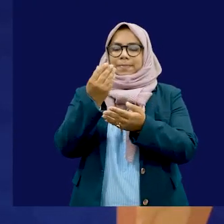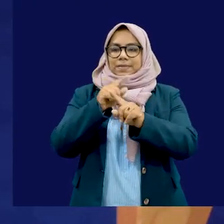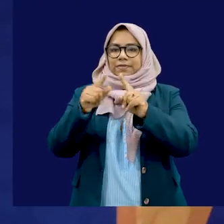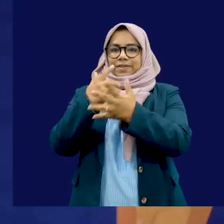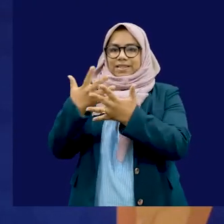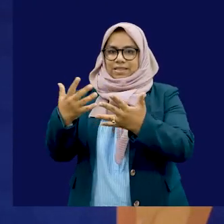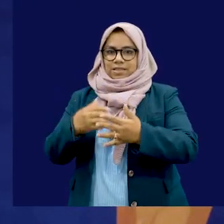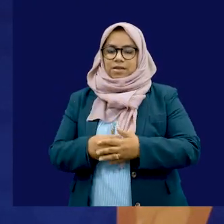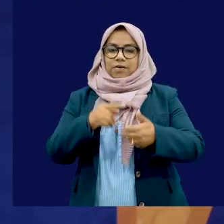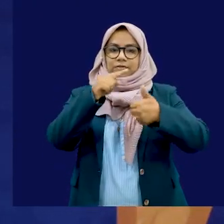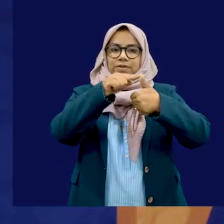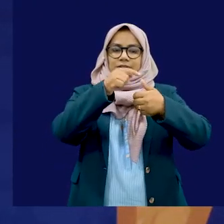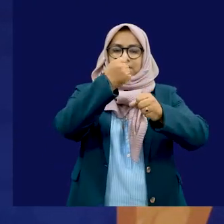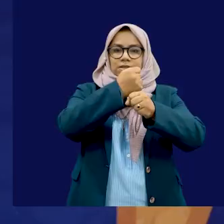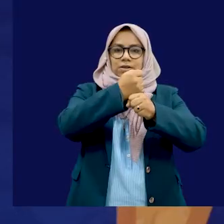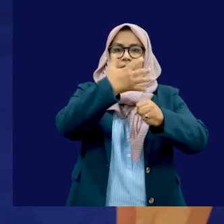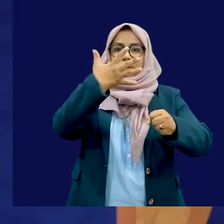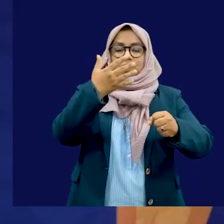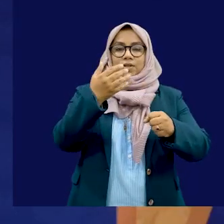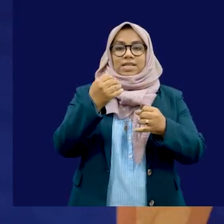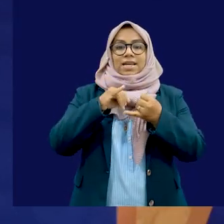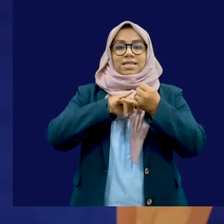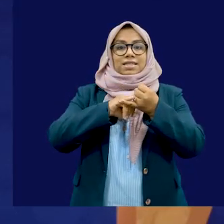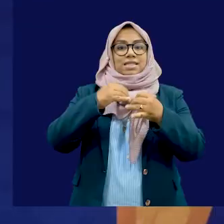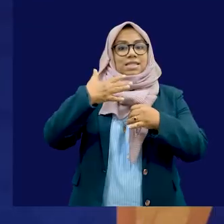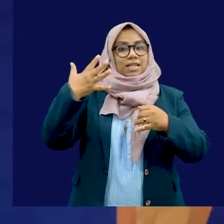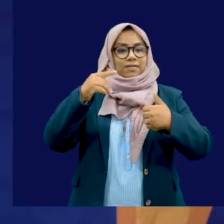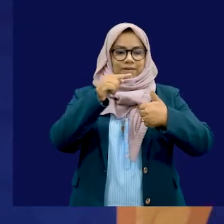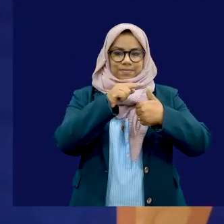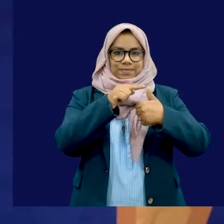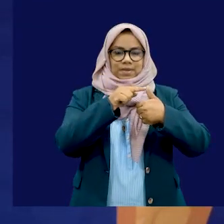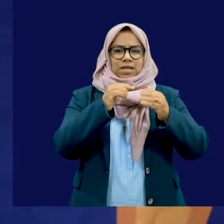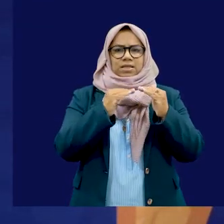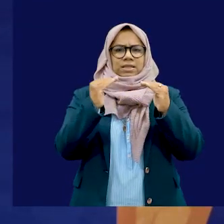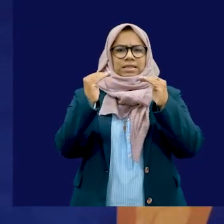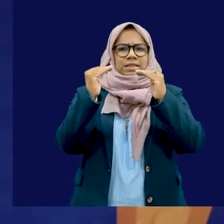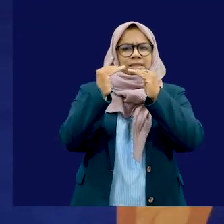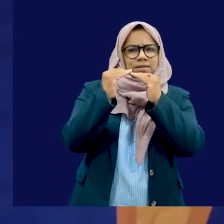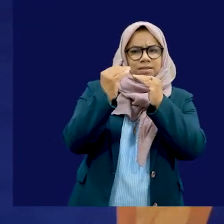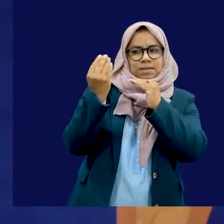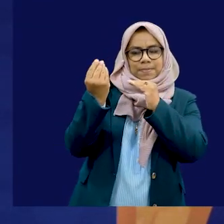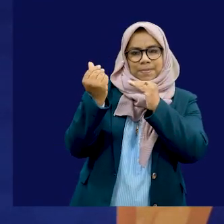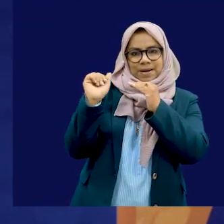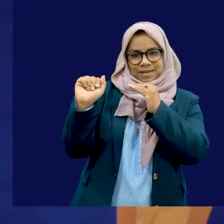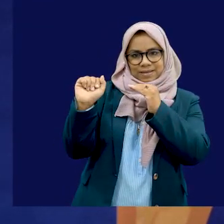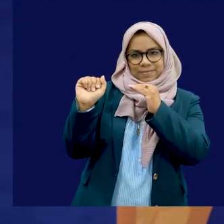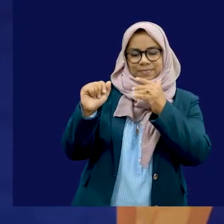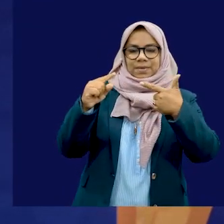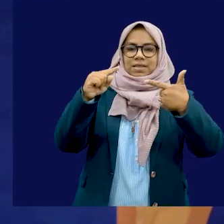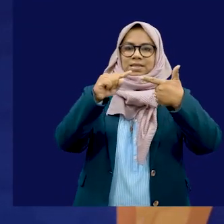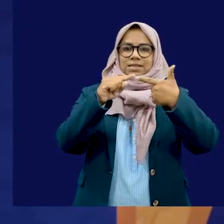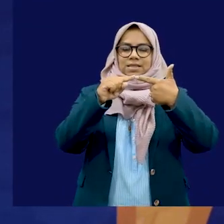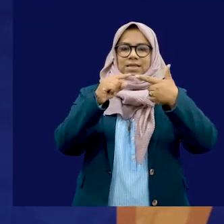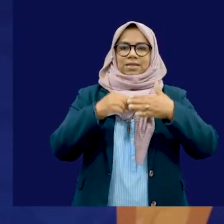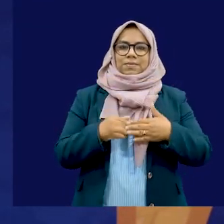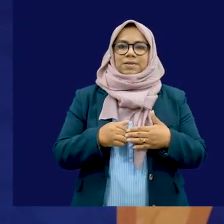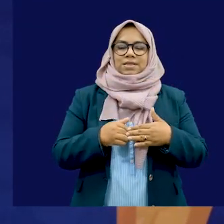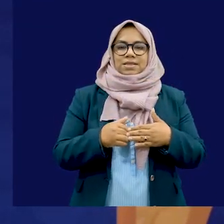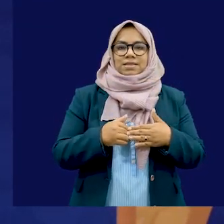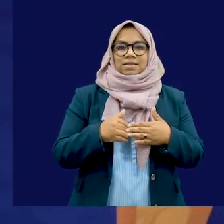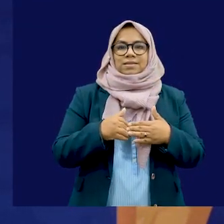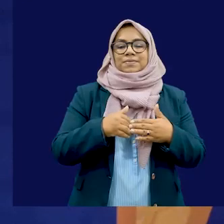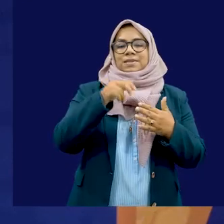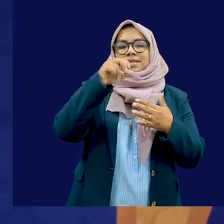First is gold and silver. Today, the equivalent would be cash money. Secondly,